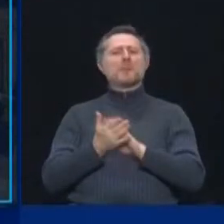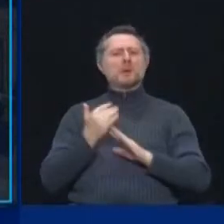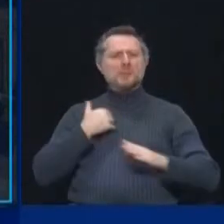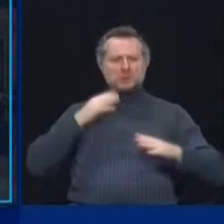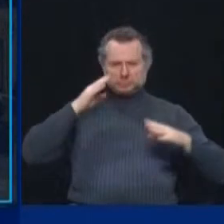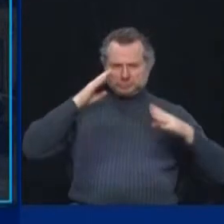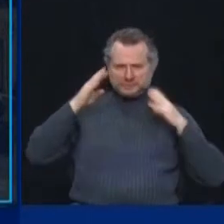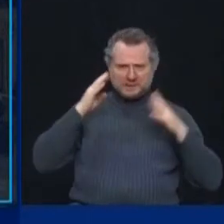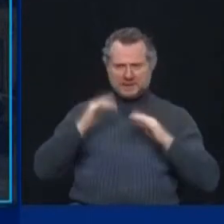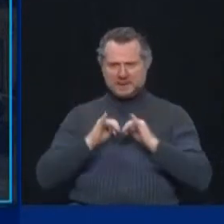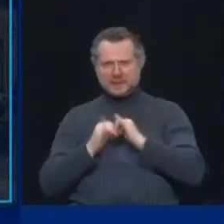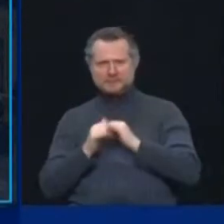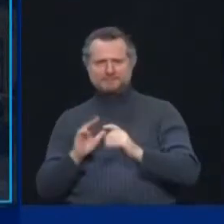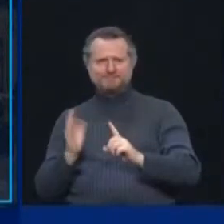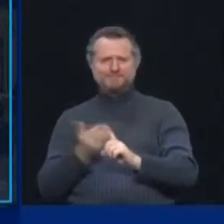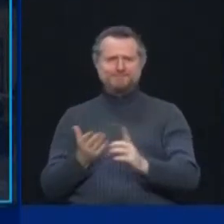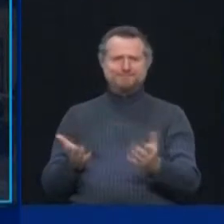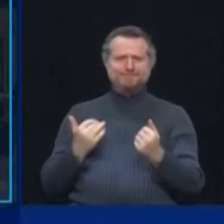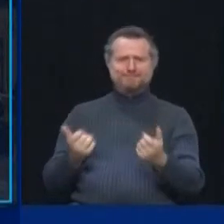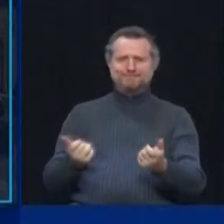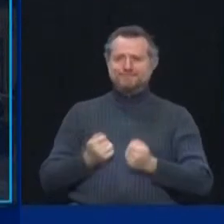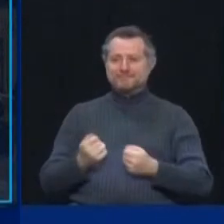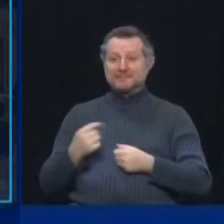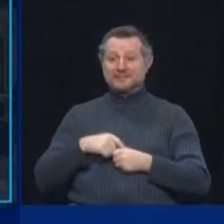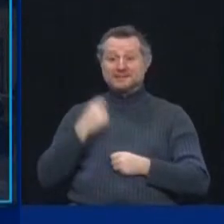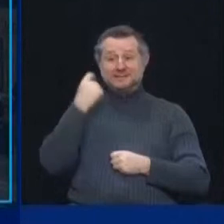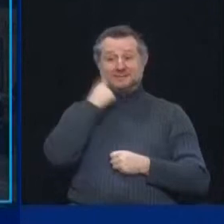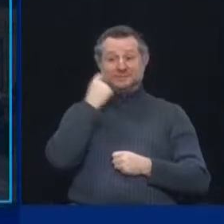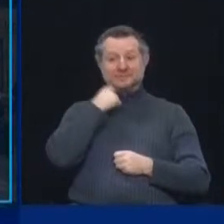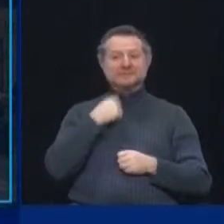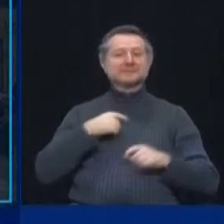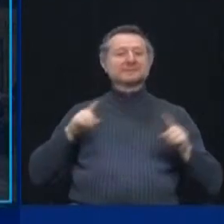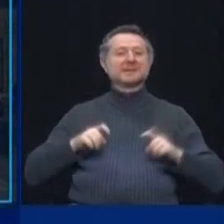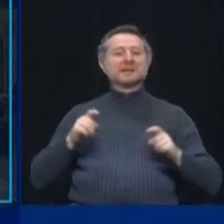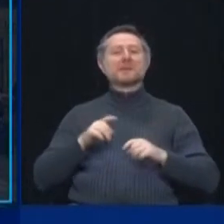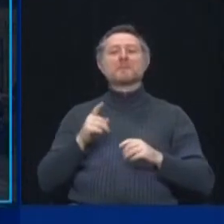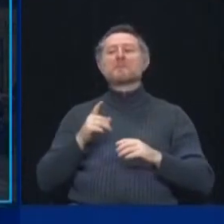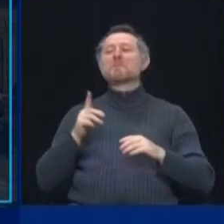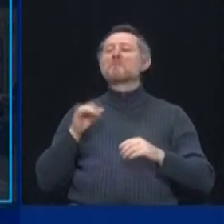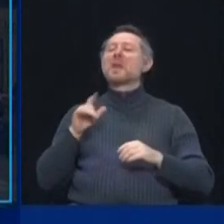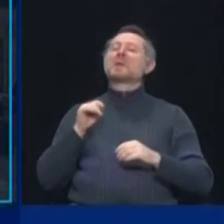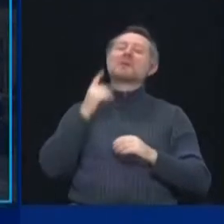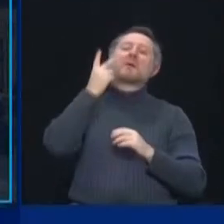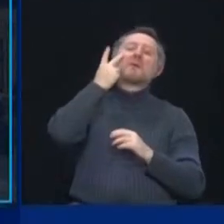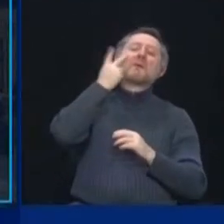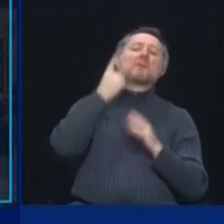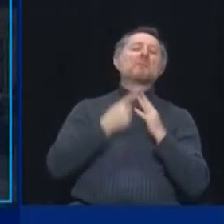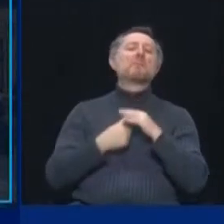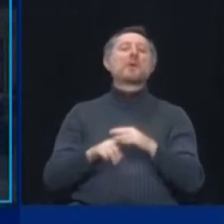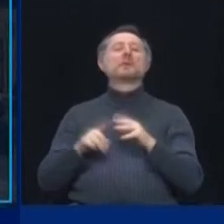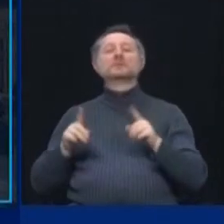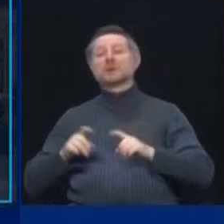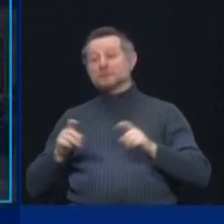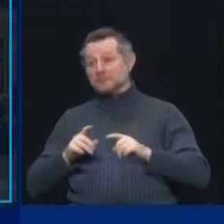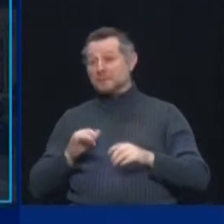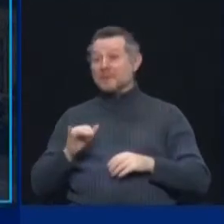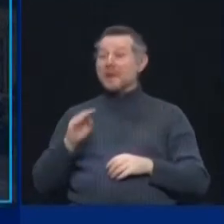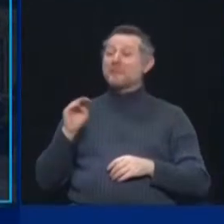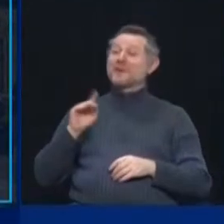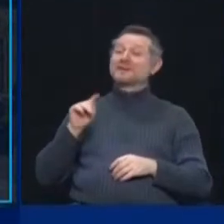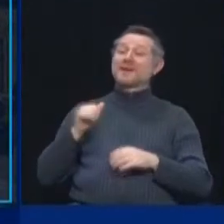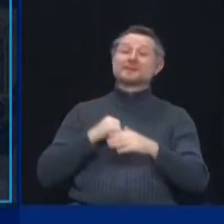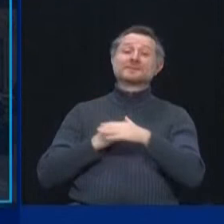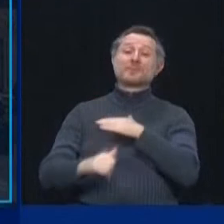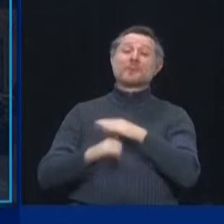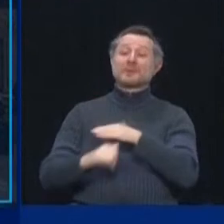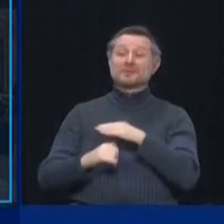get vaccines. We just started a new pilot program with the MTA where we said, rather than asking people to